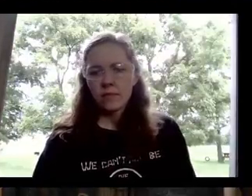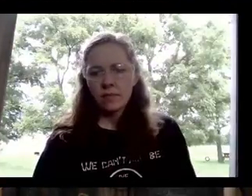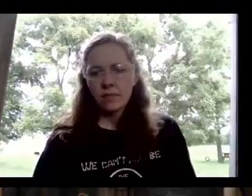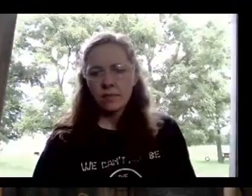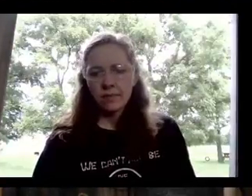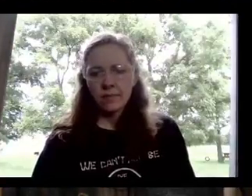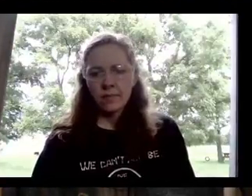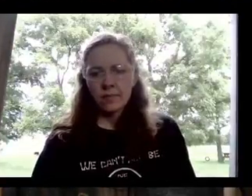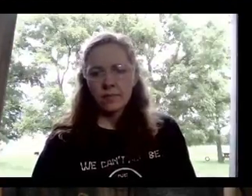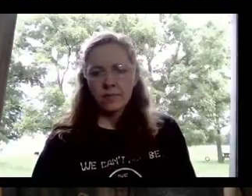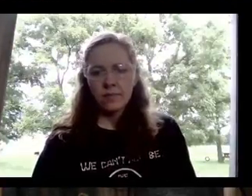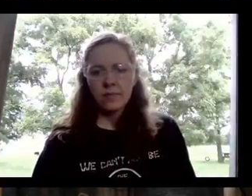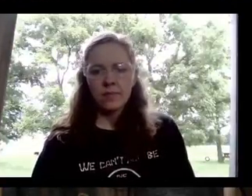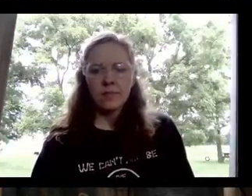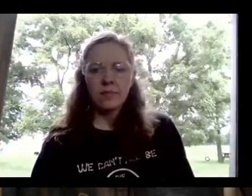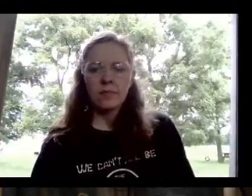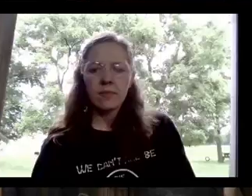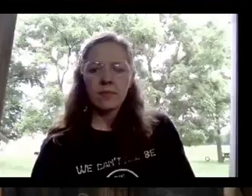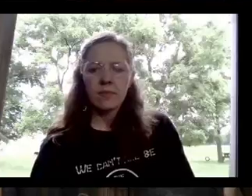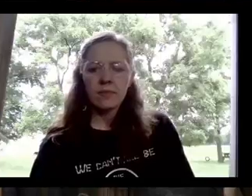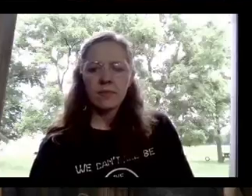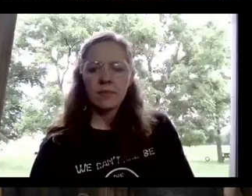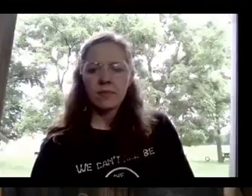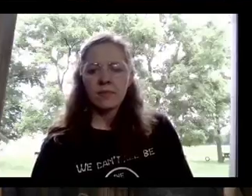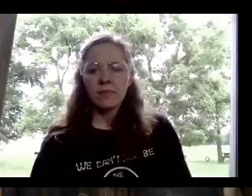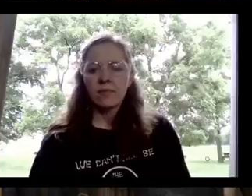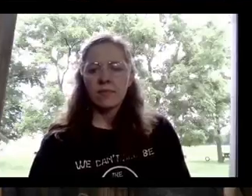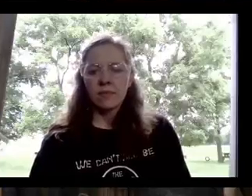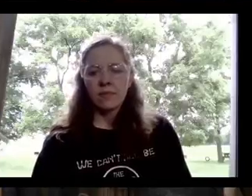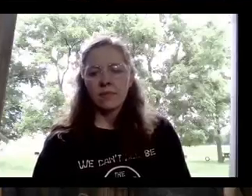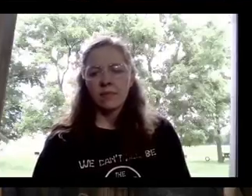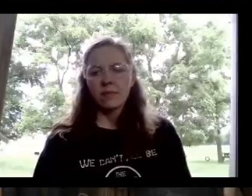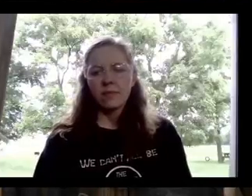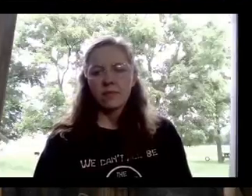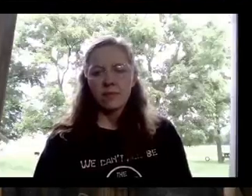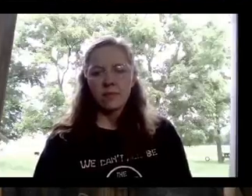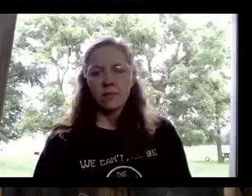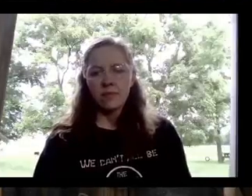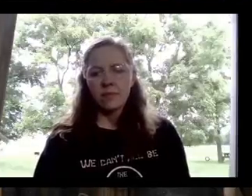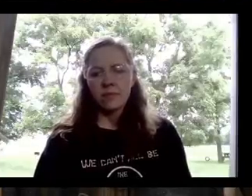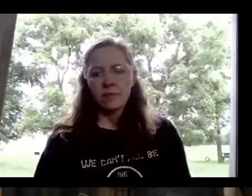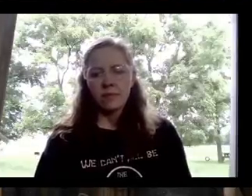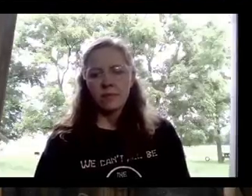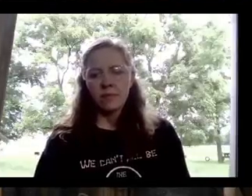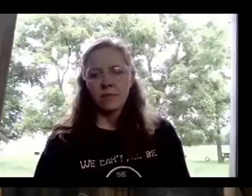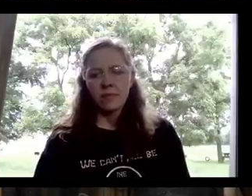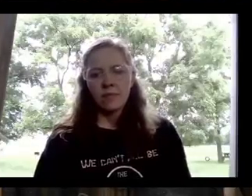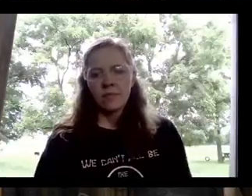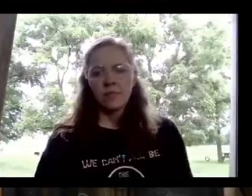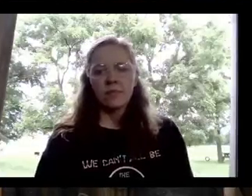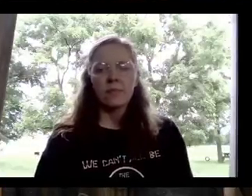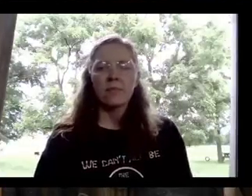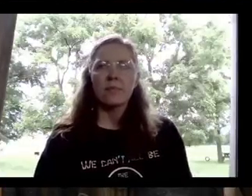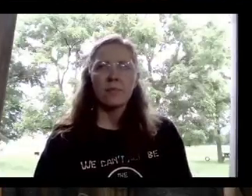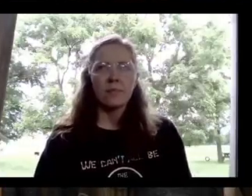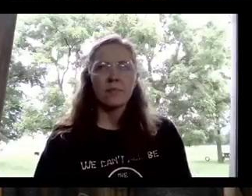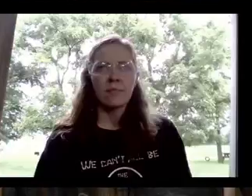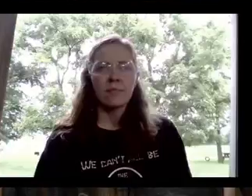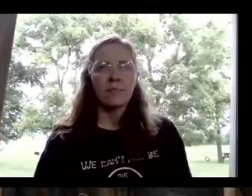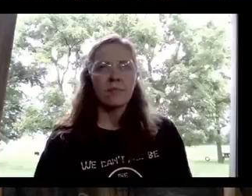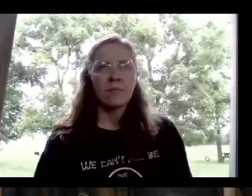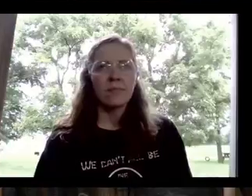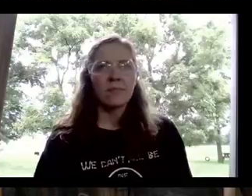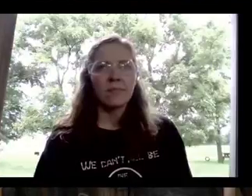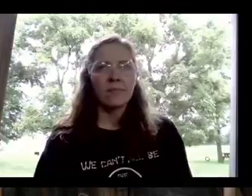of faggot welding something together, and if that term gets lost, you